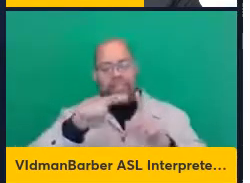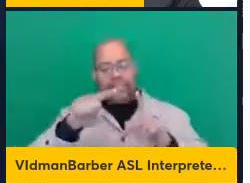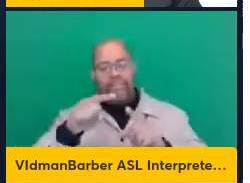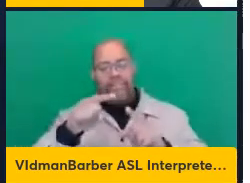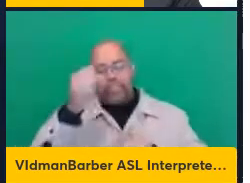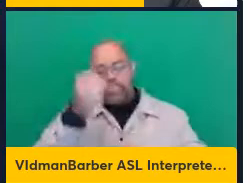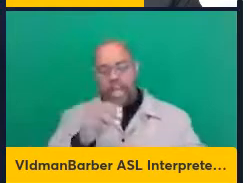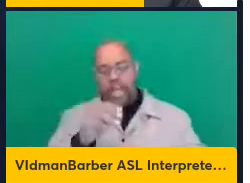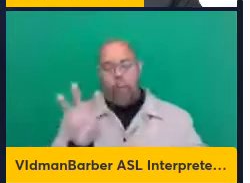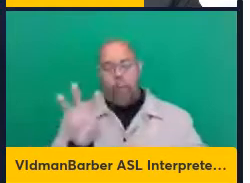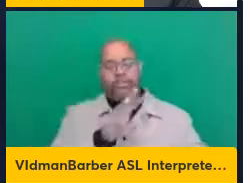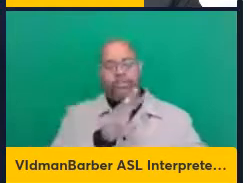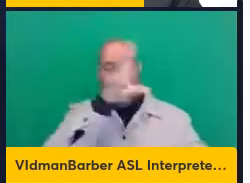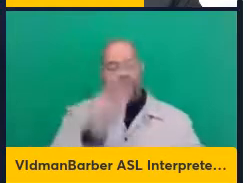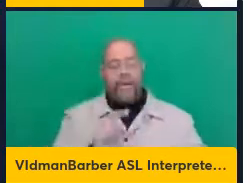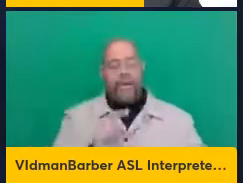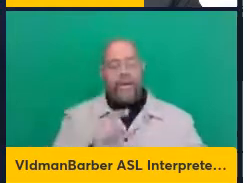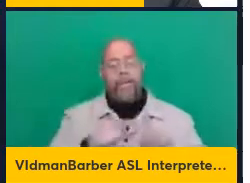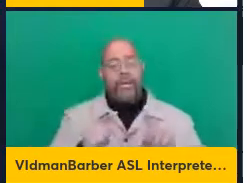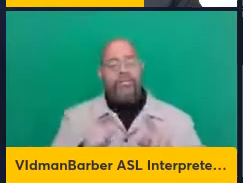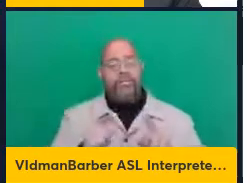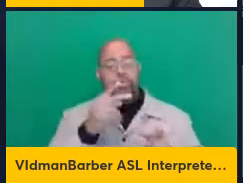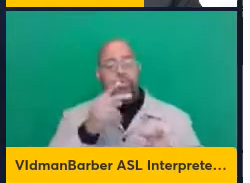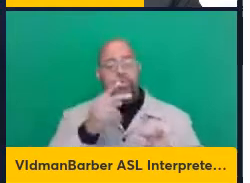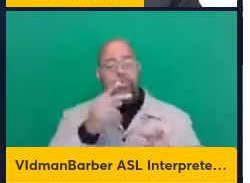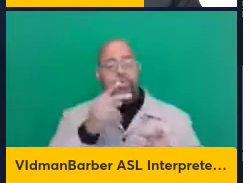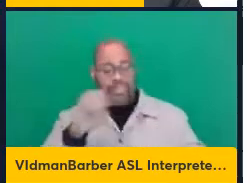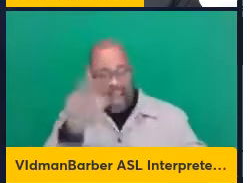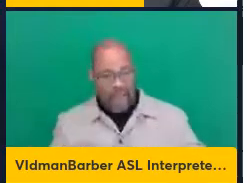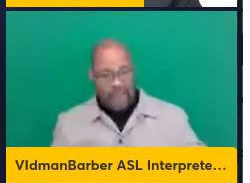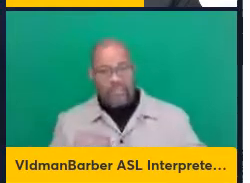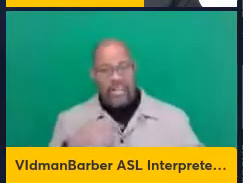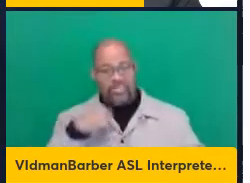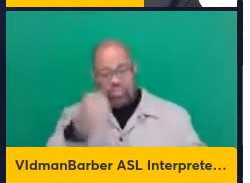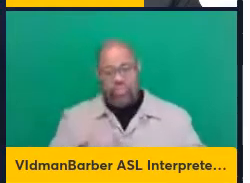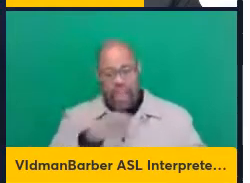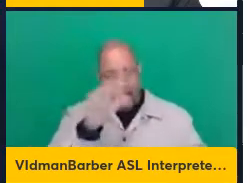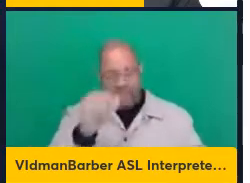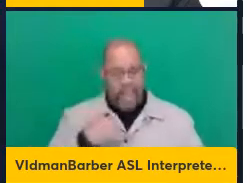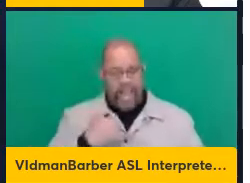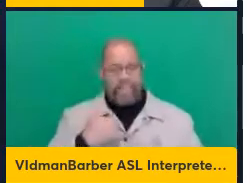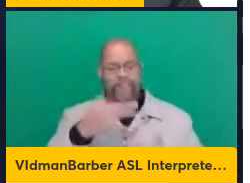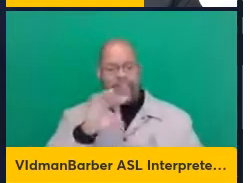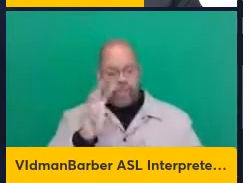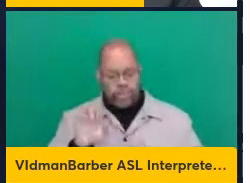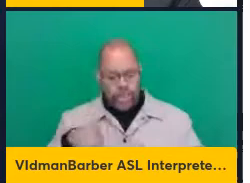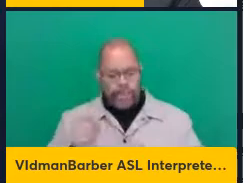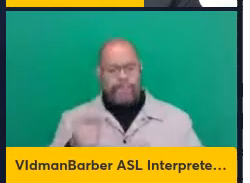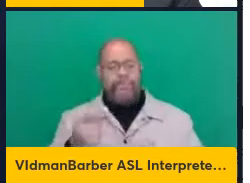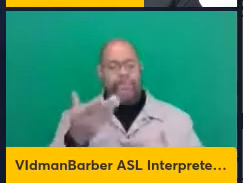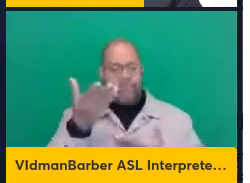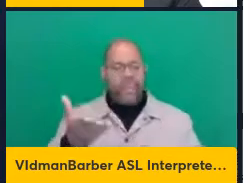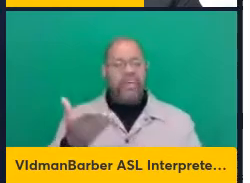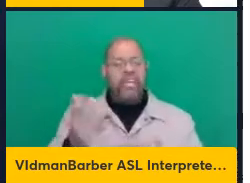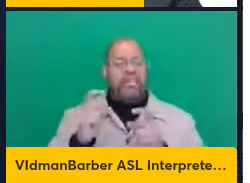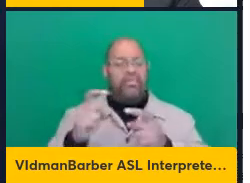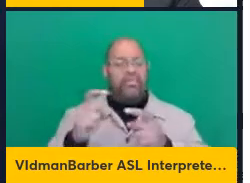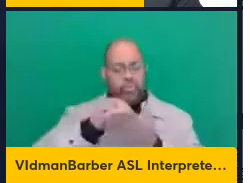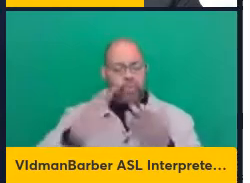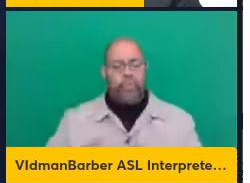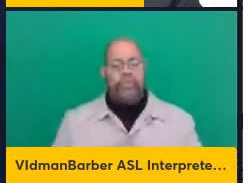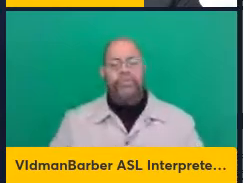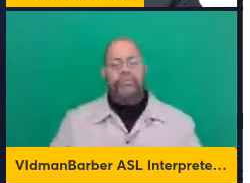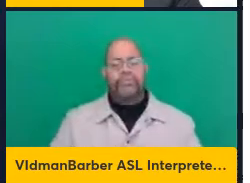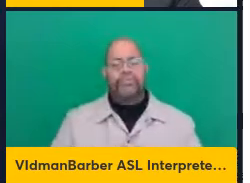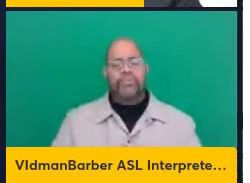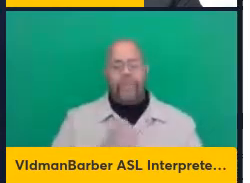Africa. But even going across to East Africa and Southern Africa, we have had fellowships given to students to